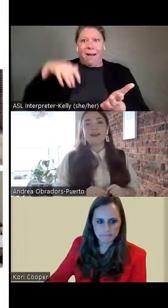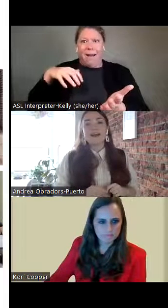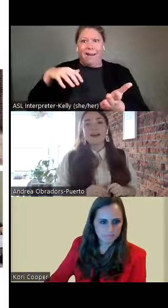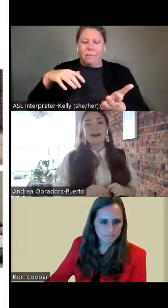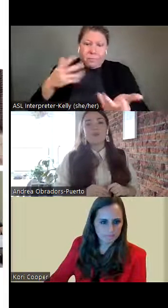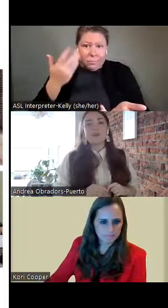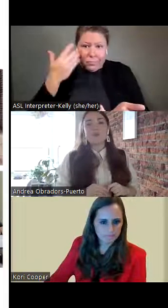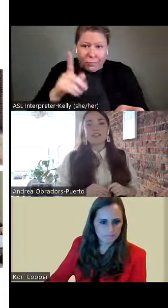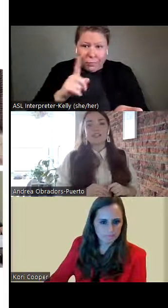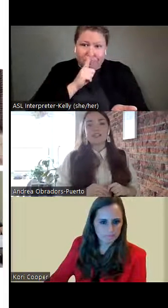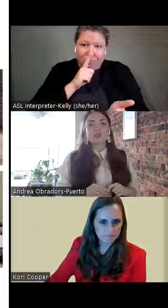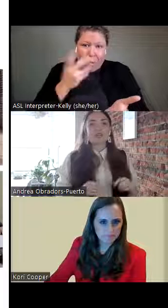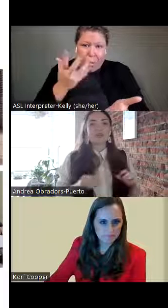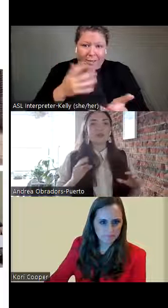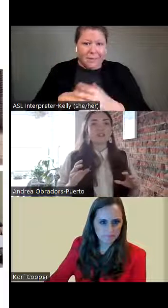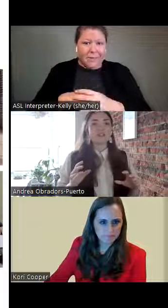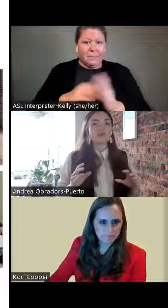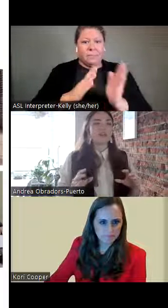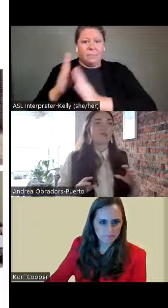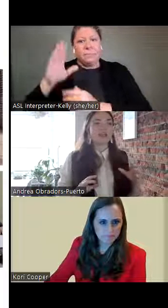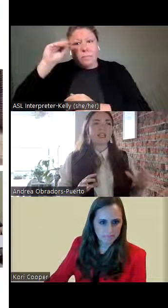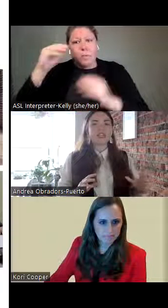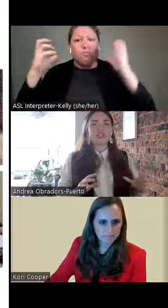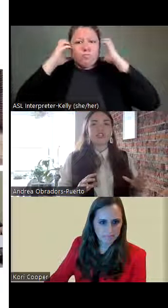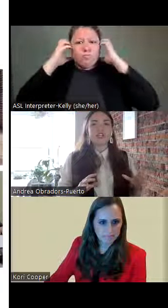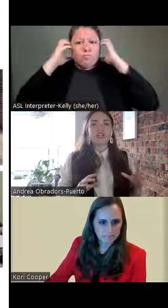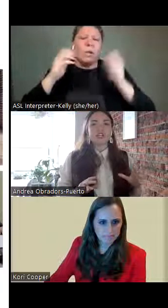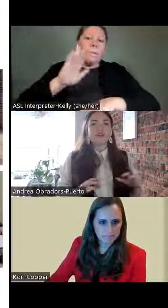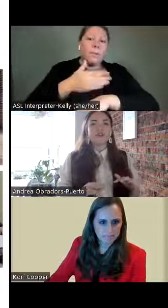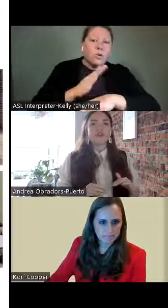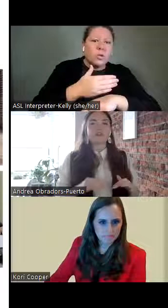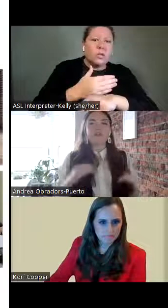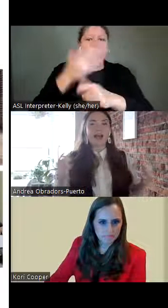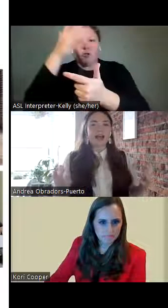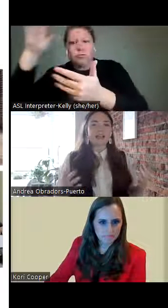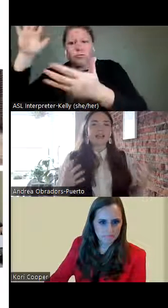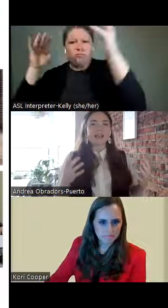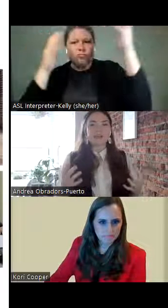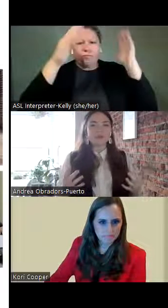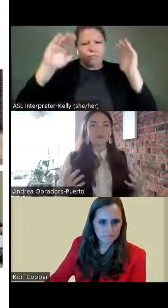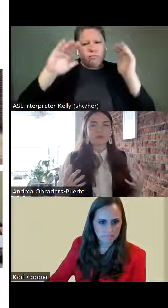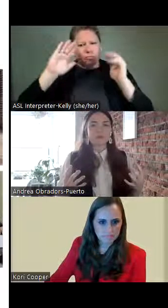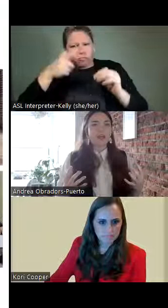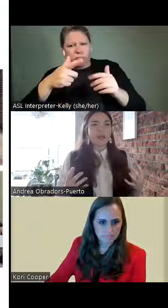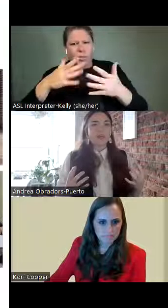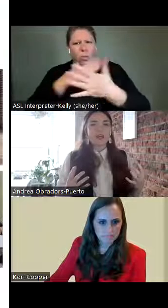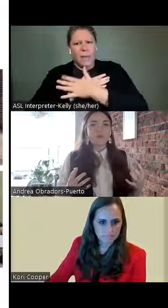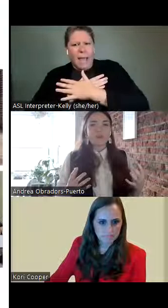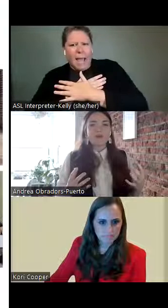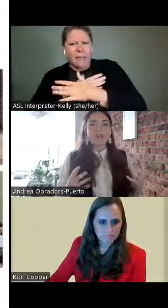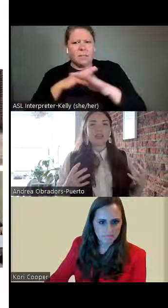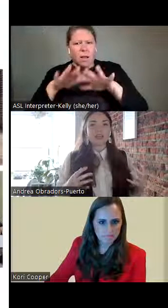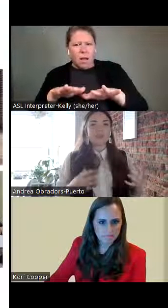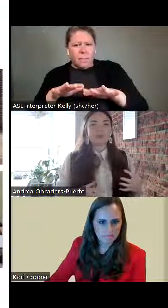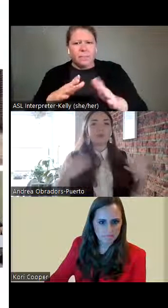but then a boy listening to some music surrounded by nature, feels very relaxed and calm to me. Then we